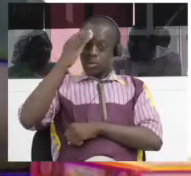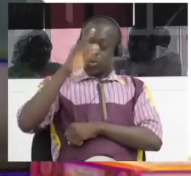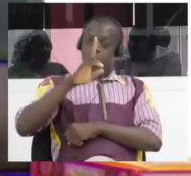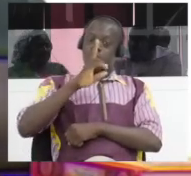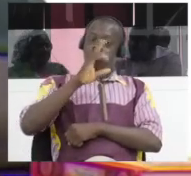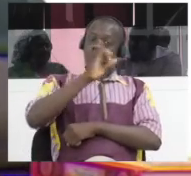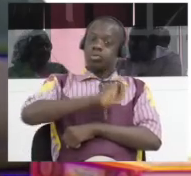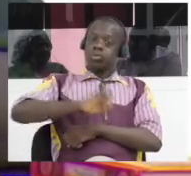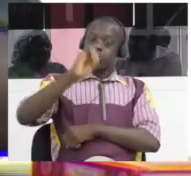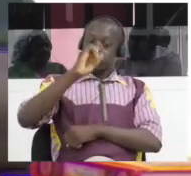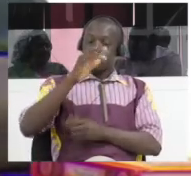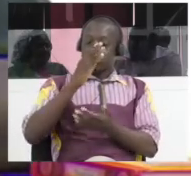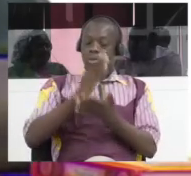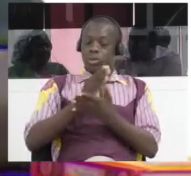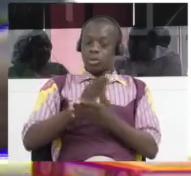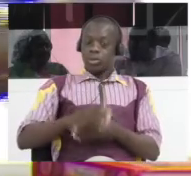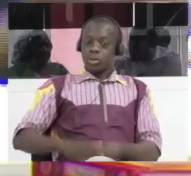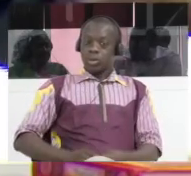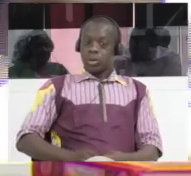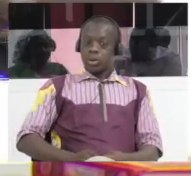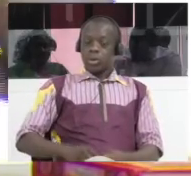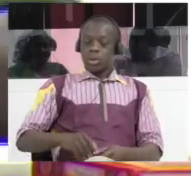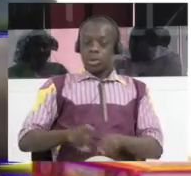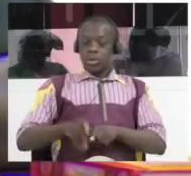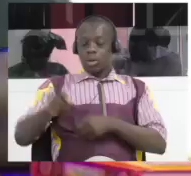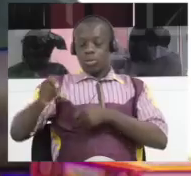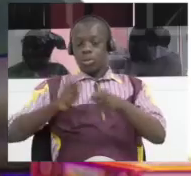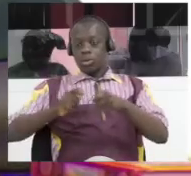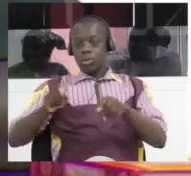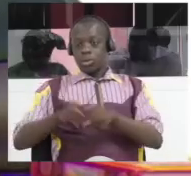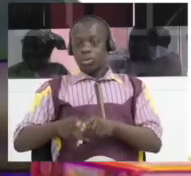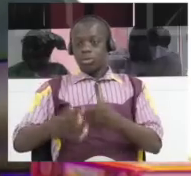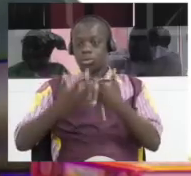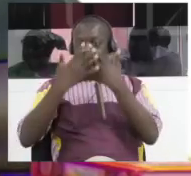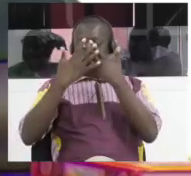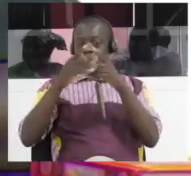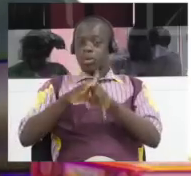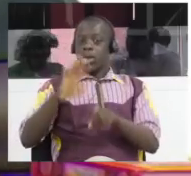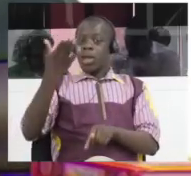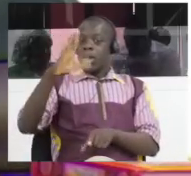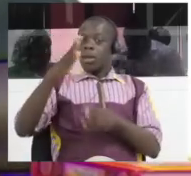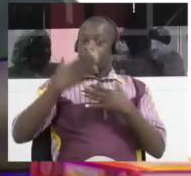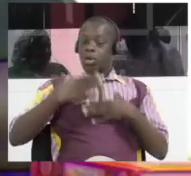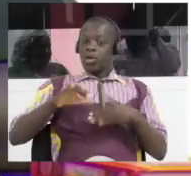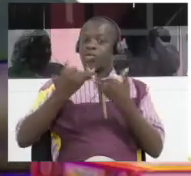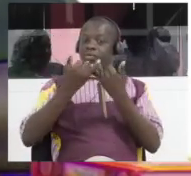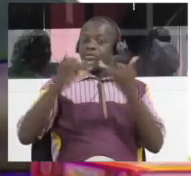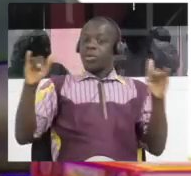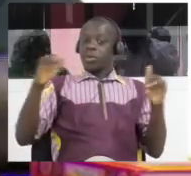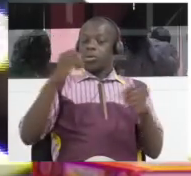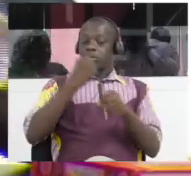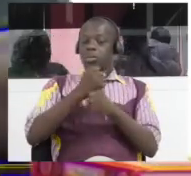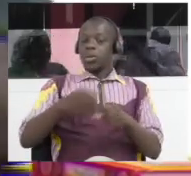We know who was senior, but certainly we, this was an operation sales now, and anybody was free